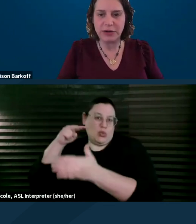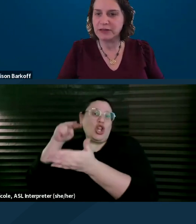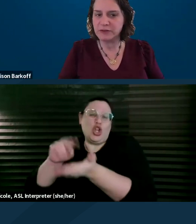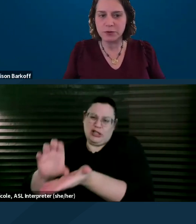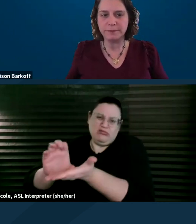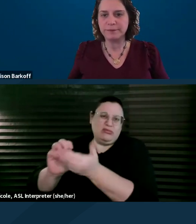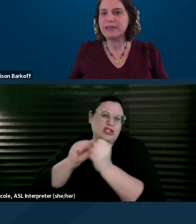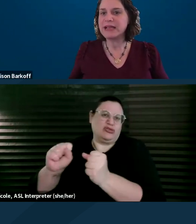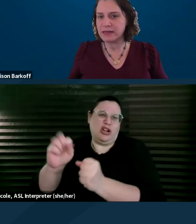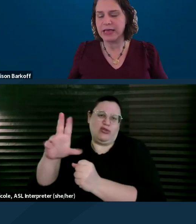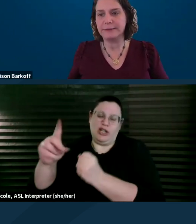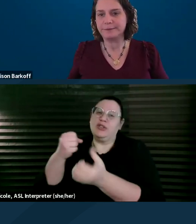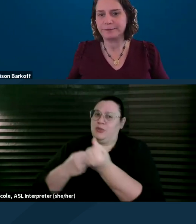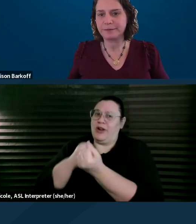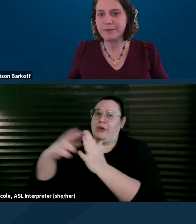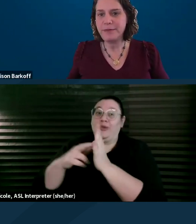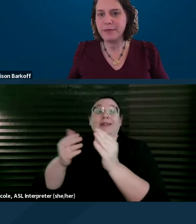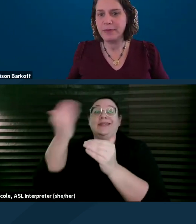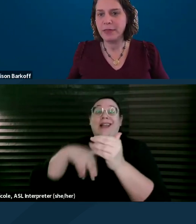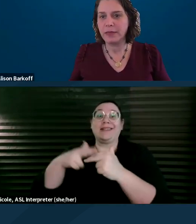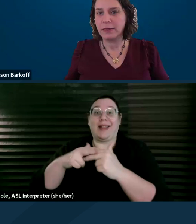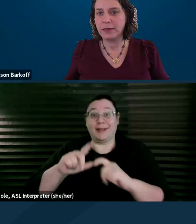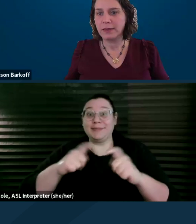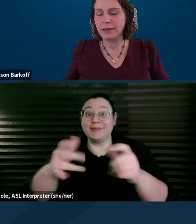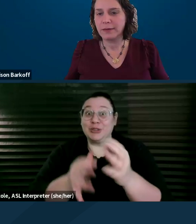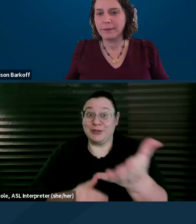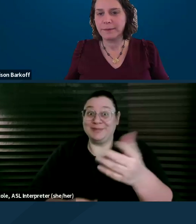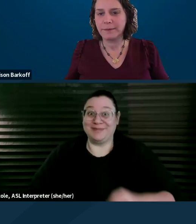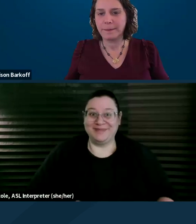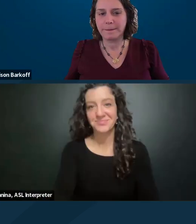record supporting this rule. Next slide.